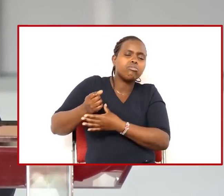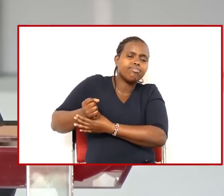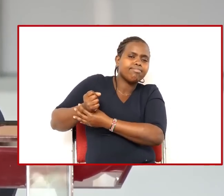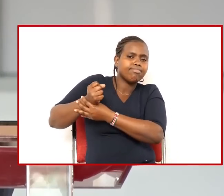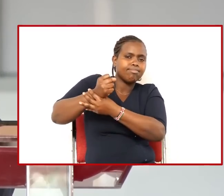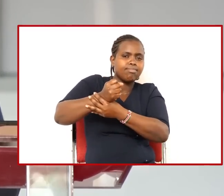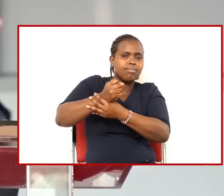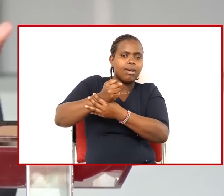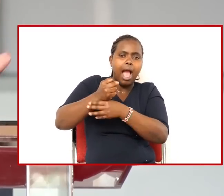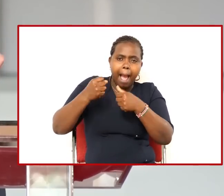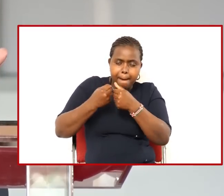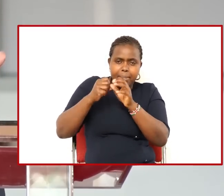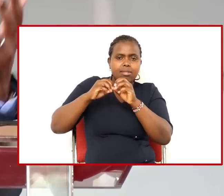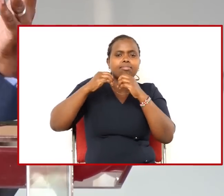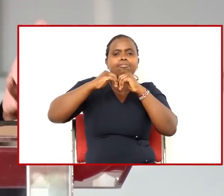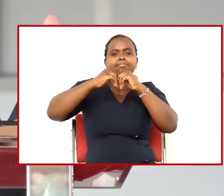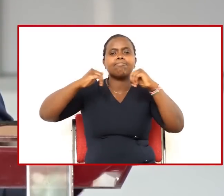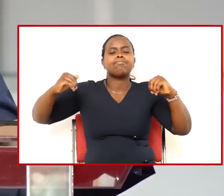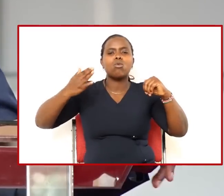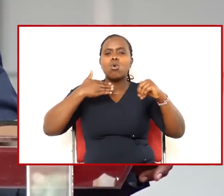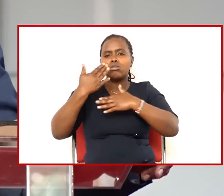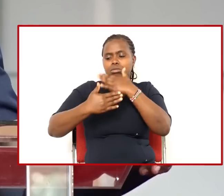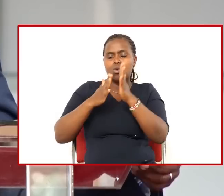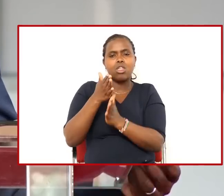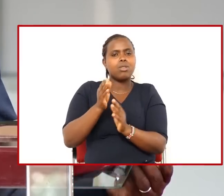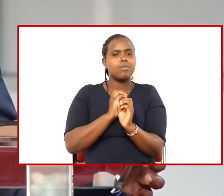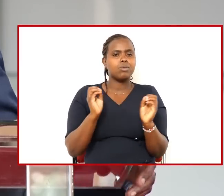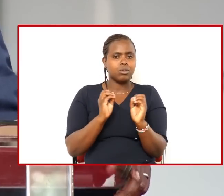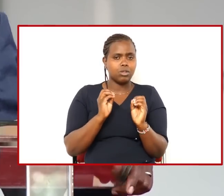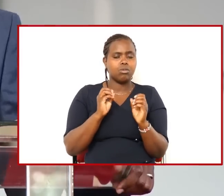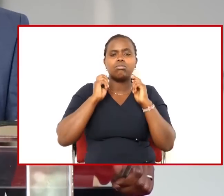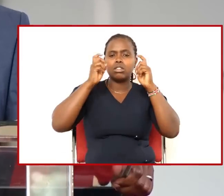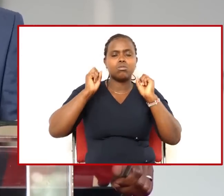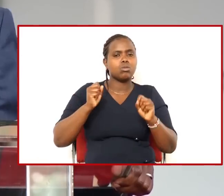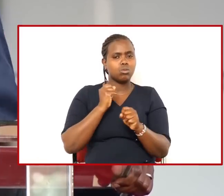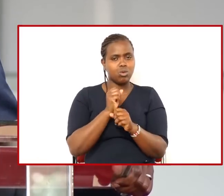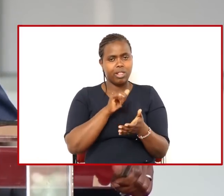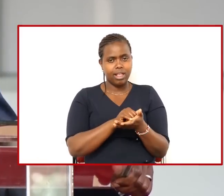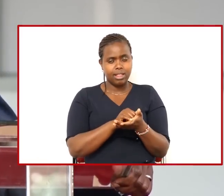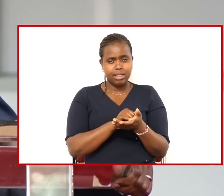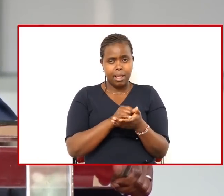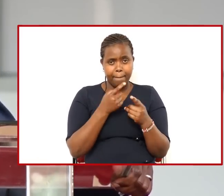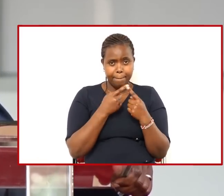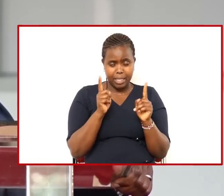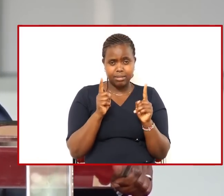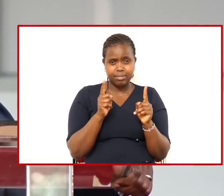up will no longer want to associate with you. That is what sin can do into your life. But